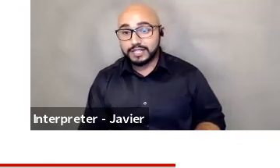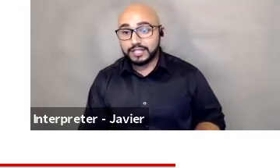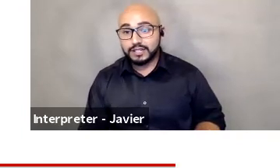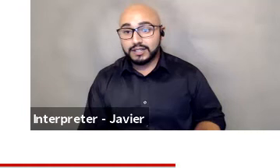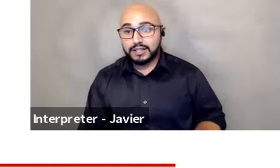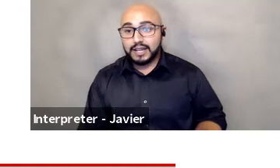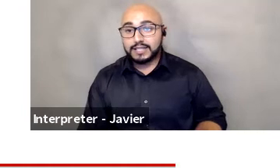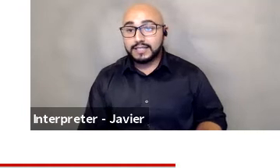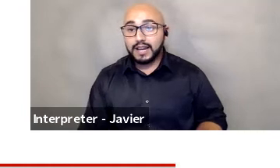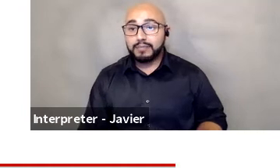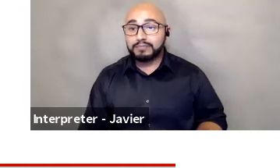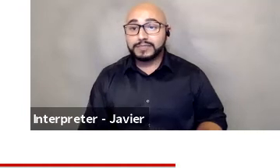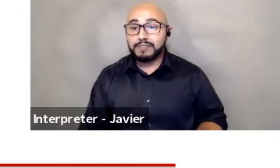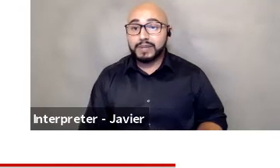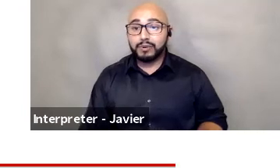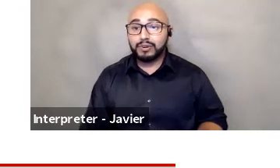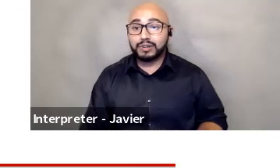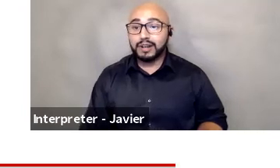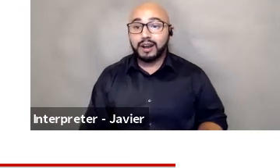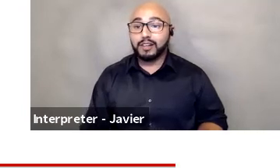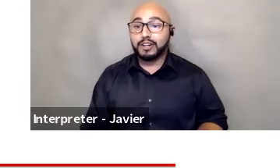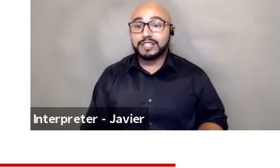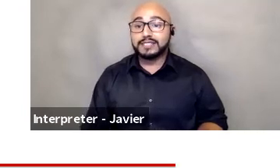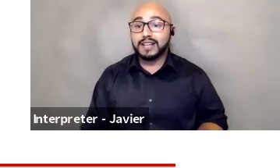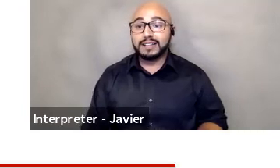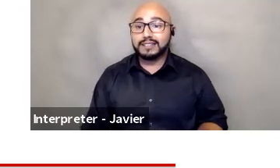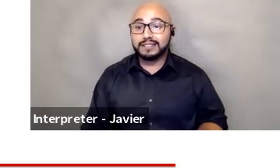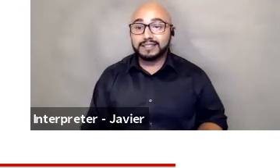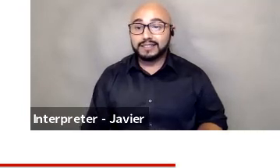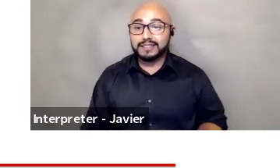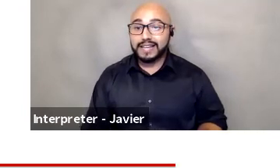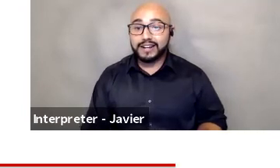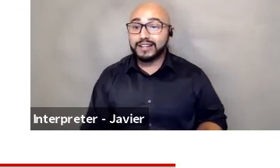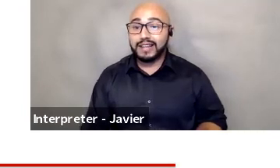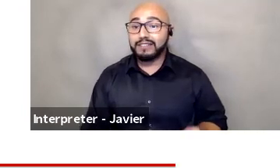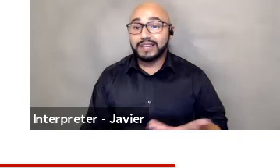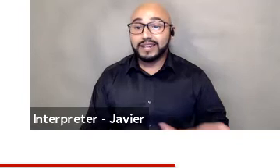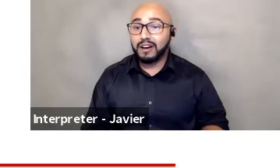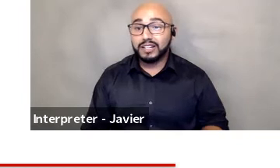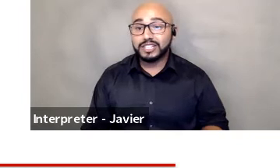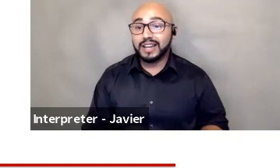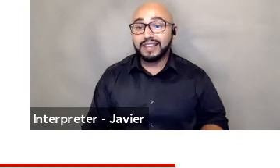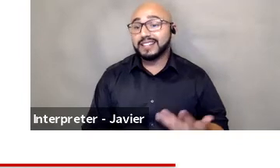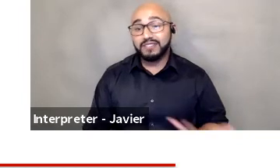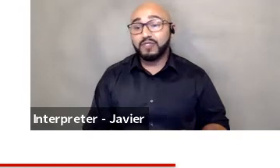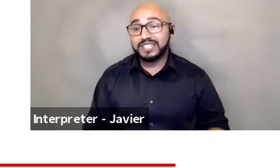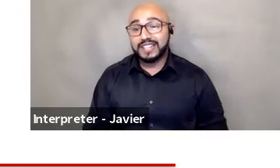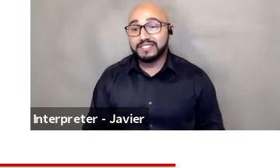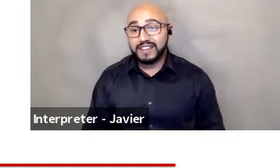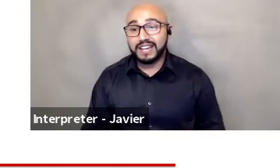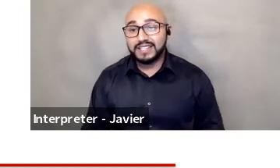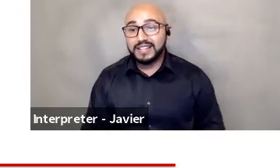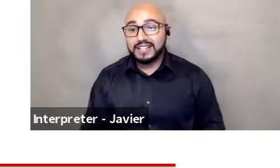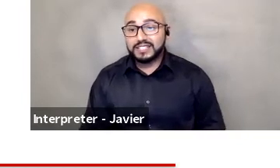in English. Some deaf people learn sign later in life, like in college. That, unfortunately,